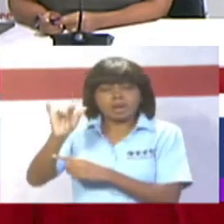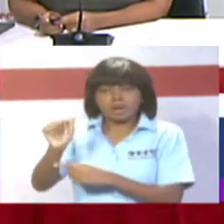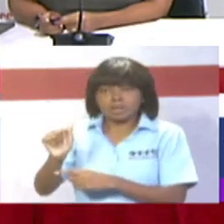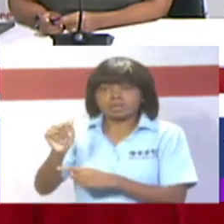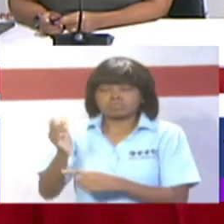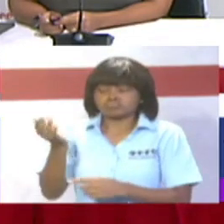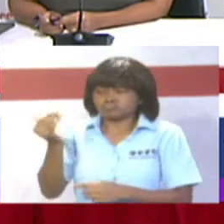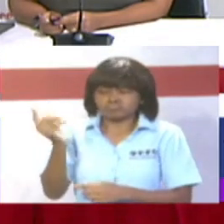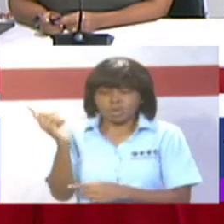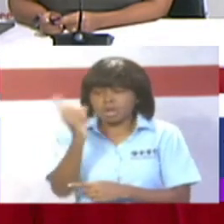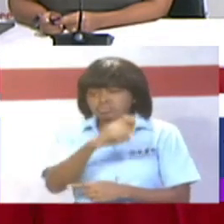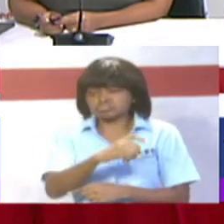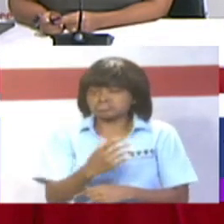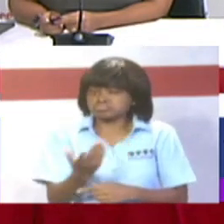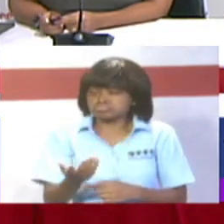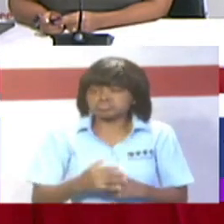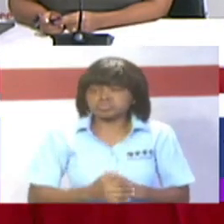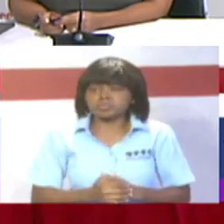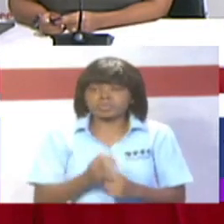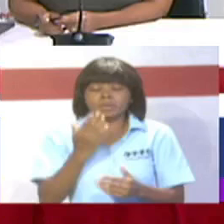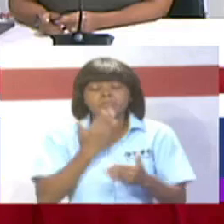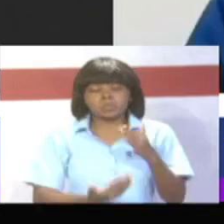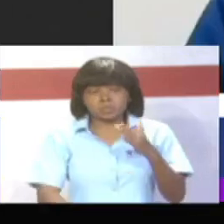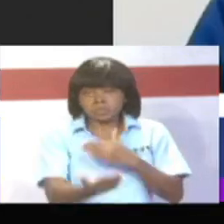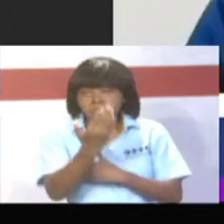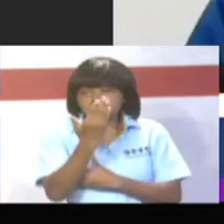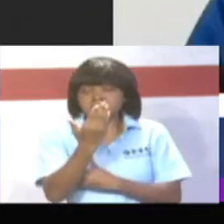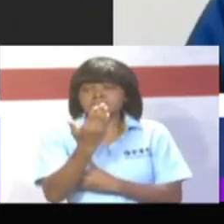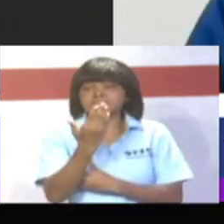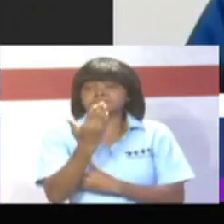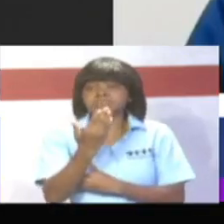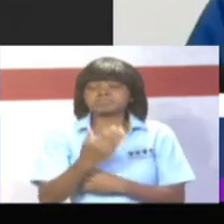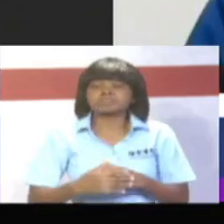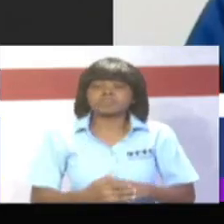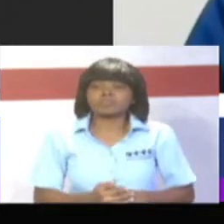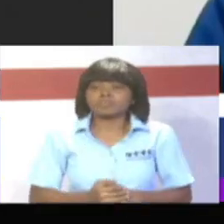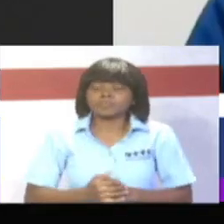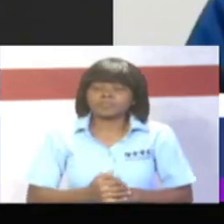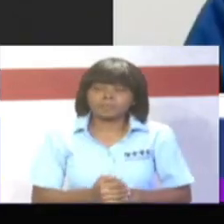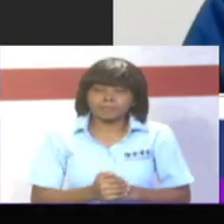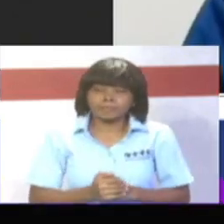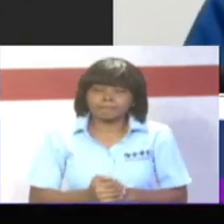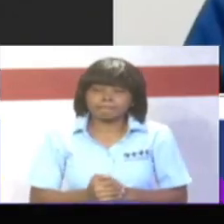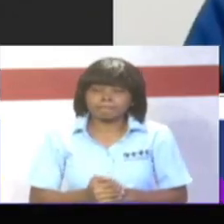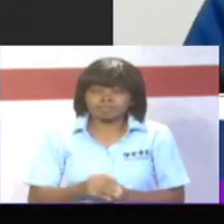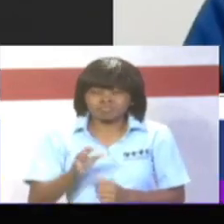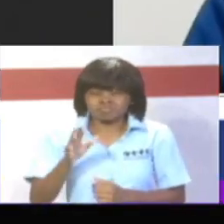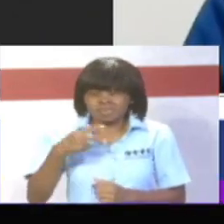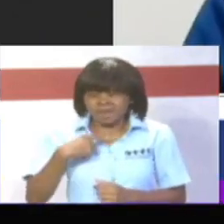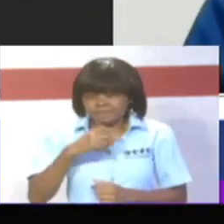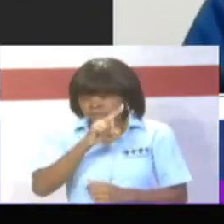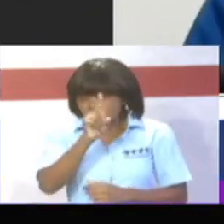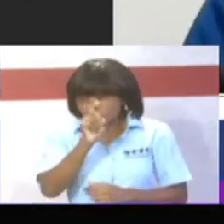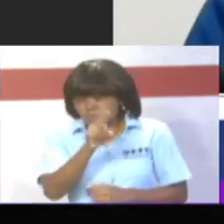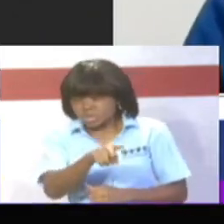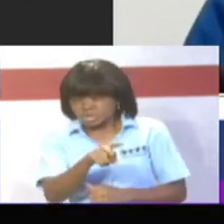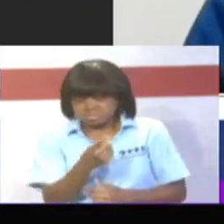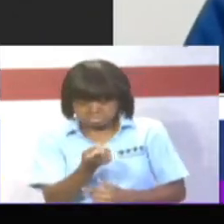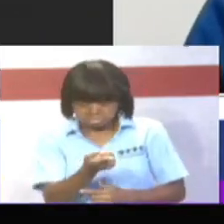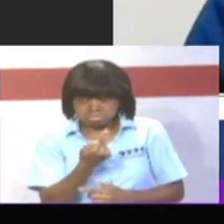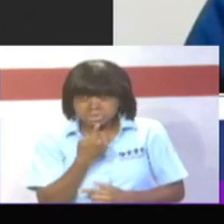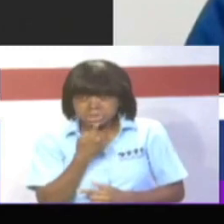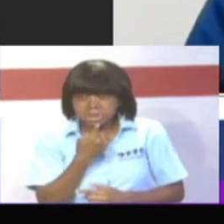Hi, morning. Thank you again. Dr. Hines, would you be able to say how many outbreaks we've had